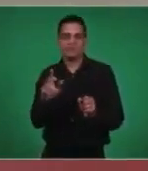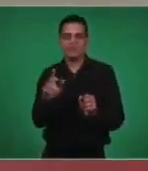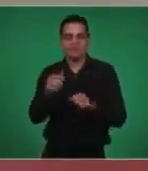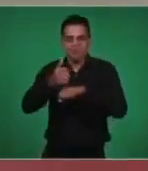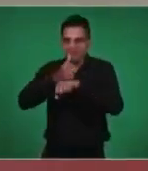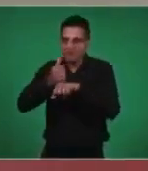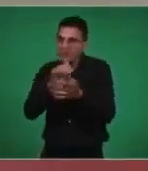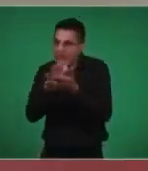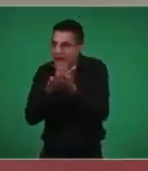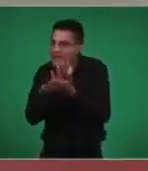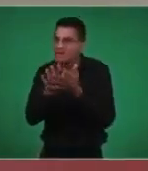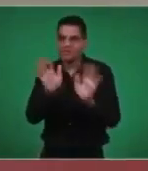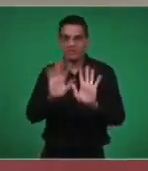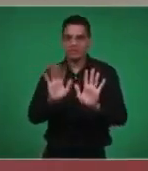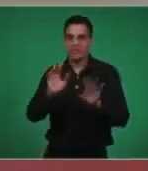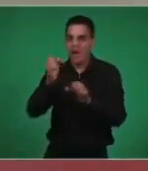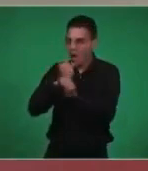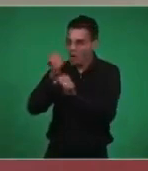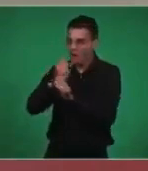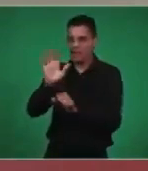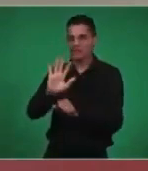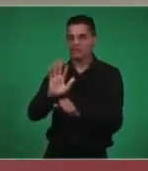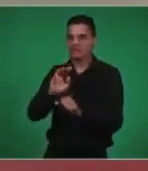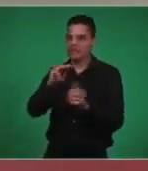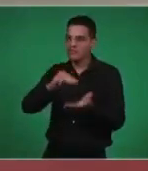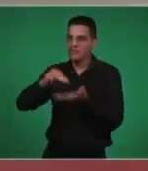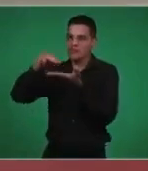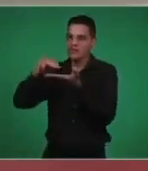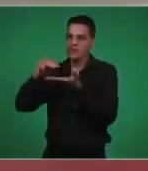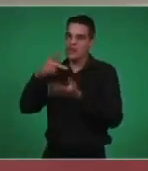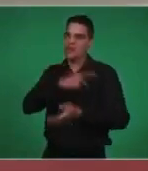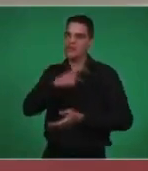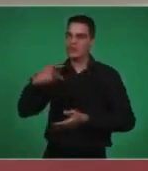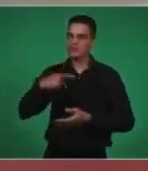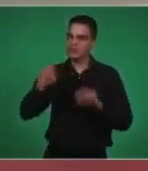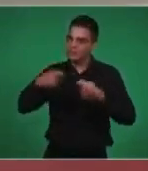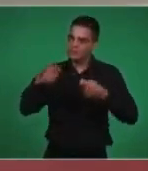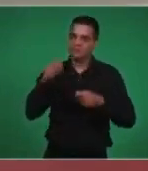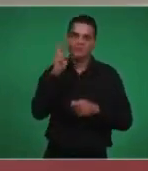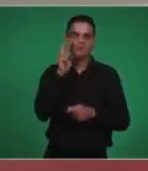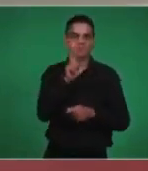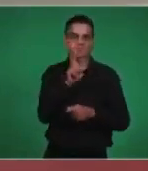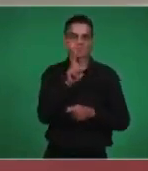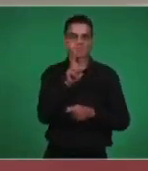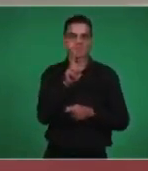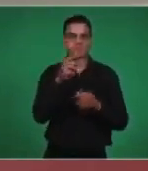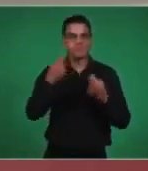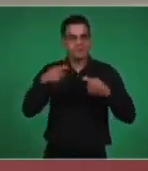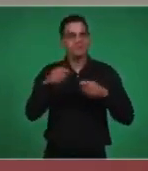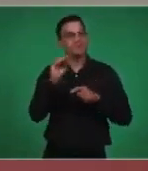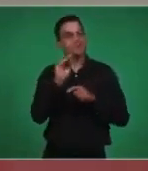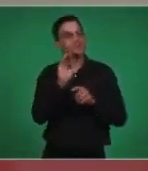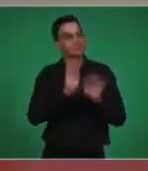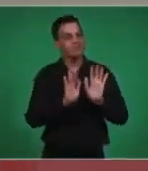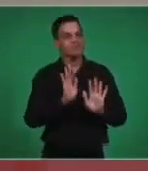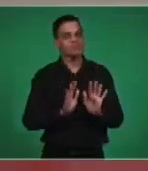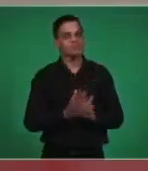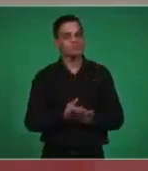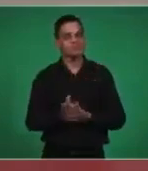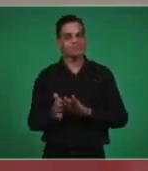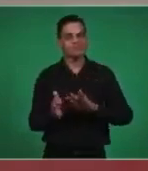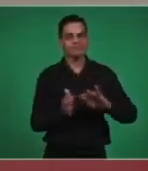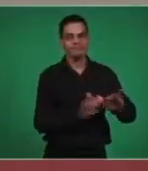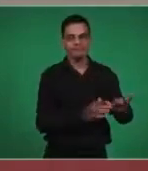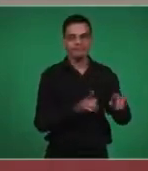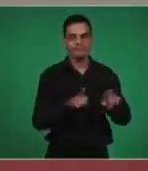ours. Maranatha Christian Church needs to do this. Pastor needs to pay attention to this. And I want to bring this